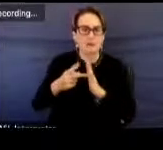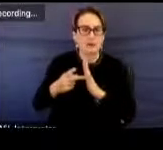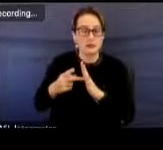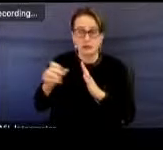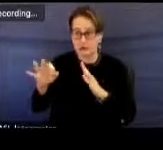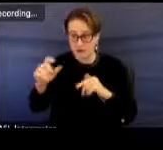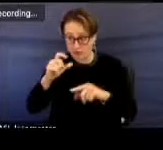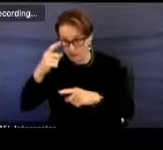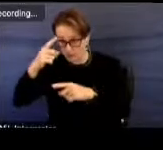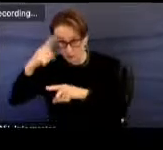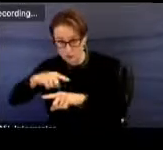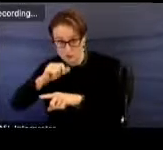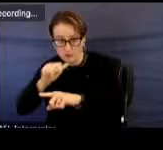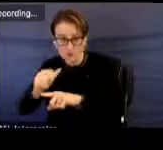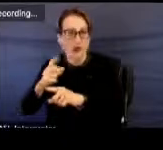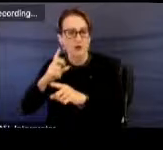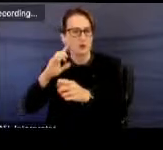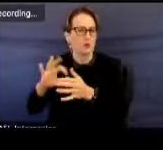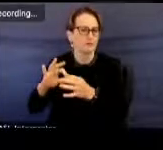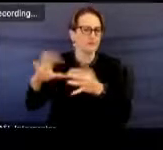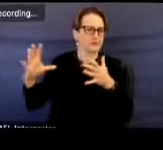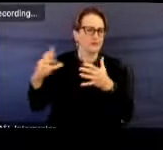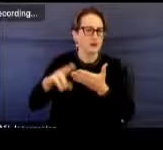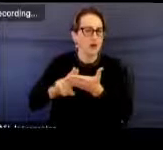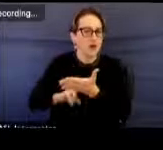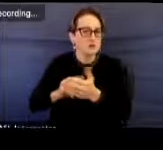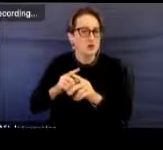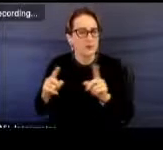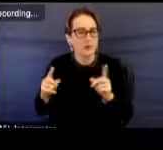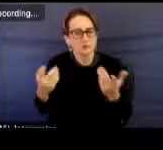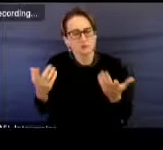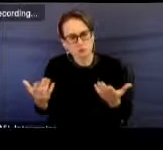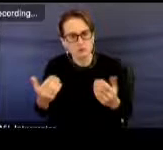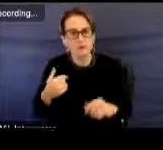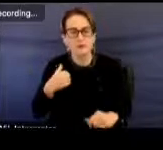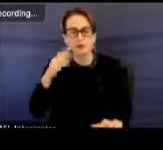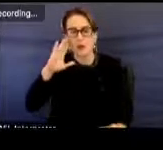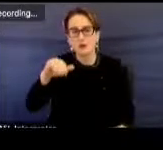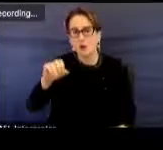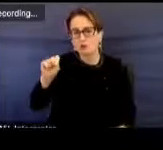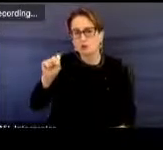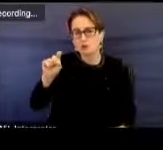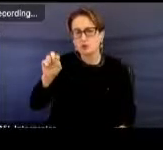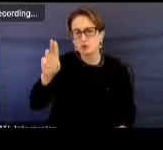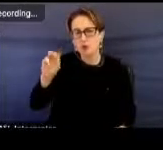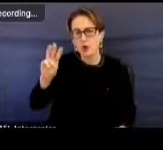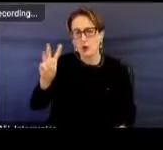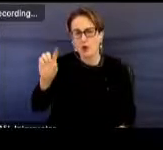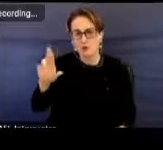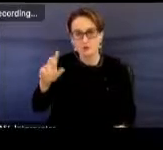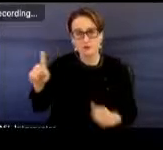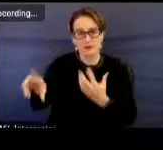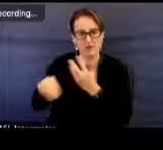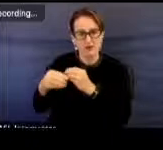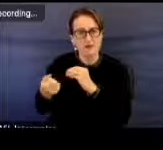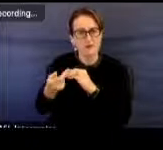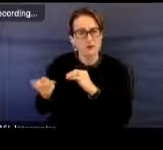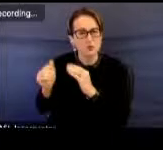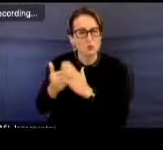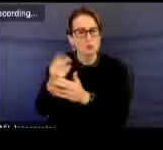treated similarly on this piece. And in particular, I know that Strumwasser has added a couple new members to its team.